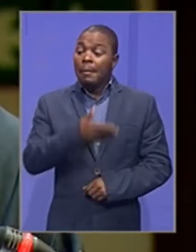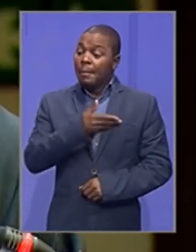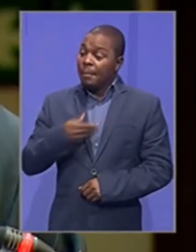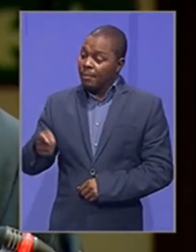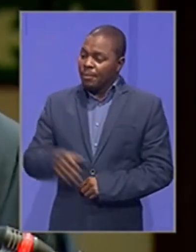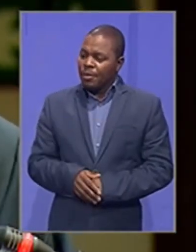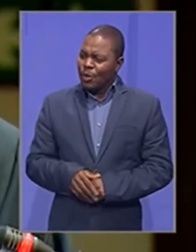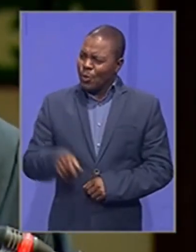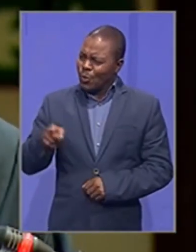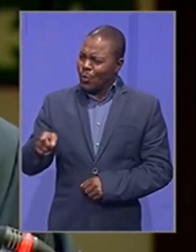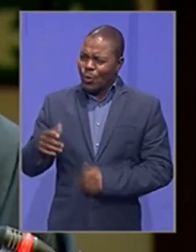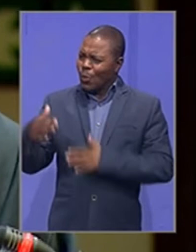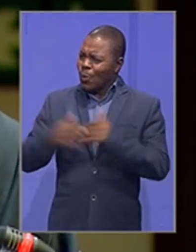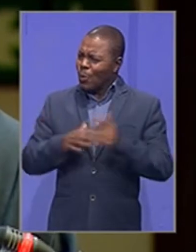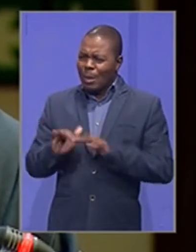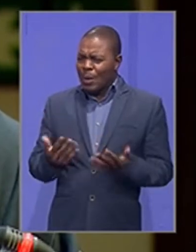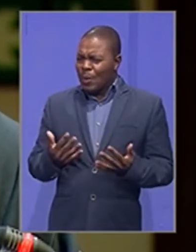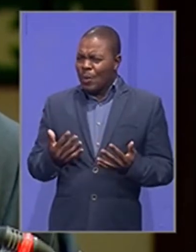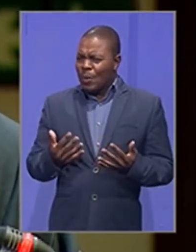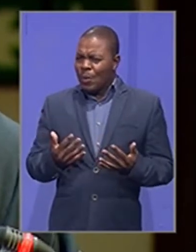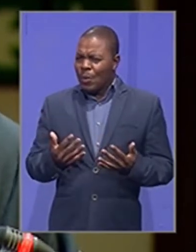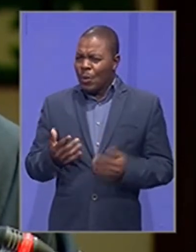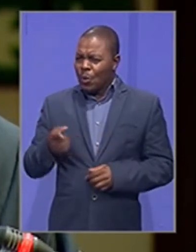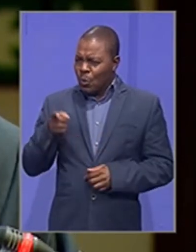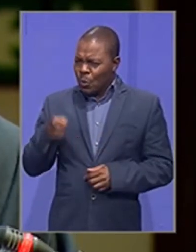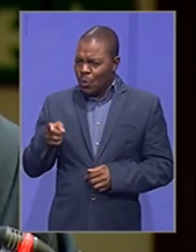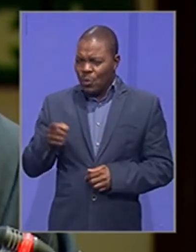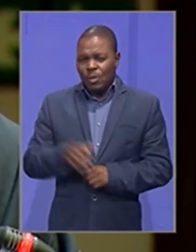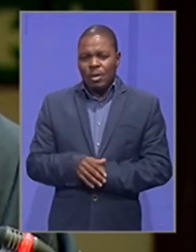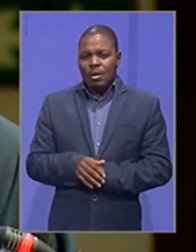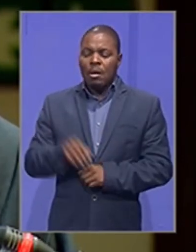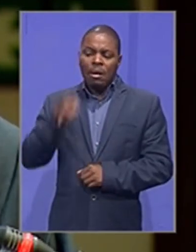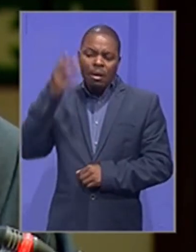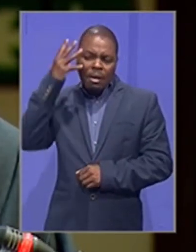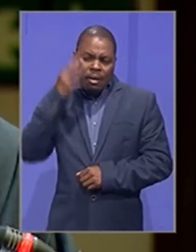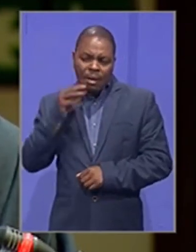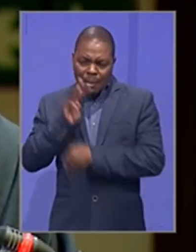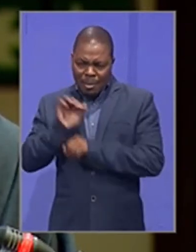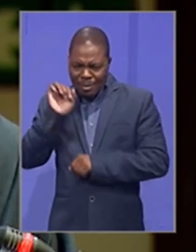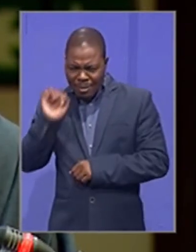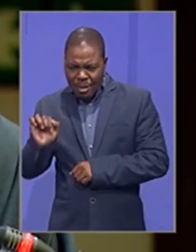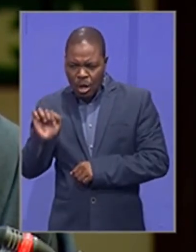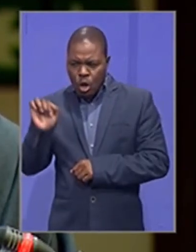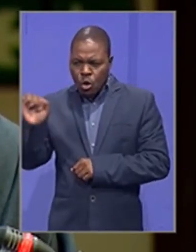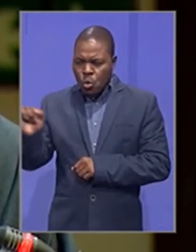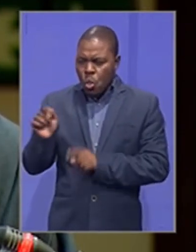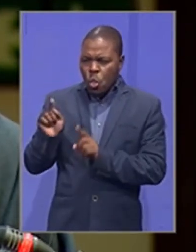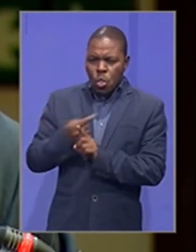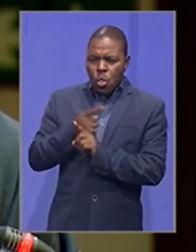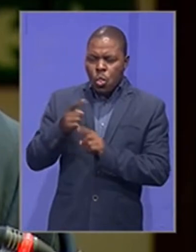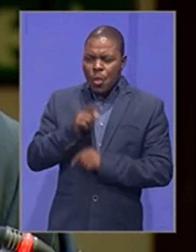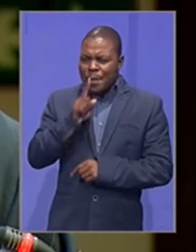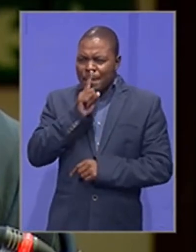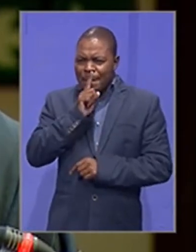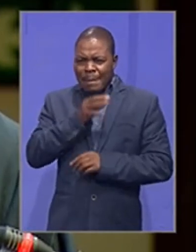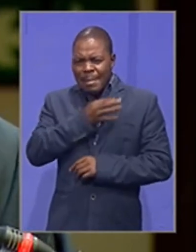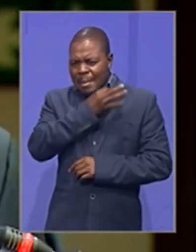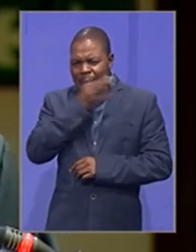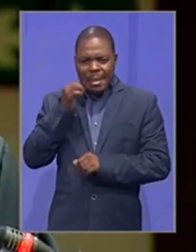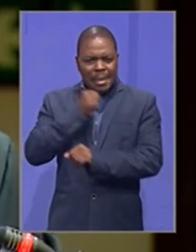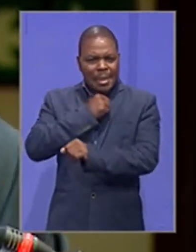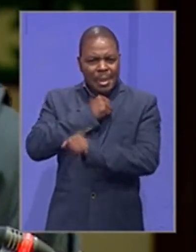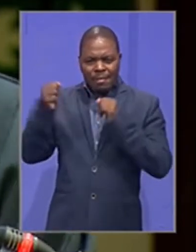you manage to deceive your grandmother that something terrible